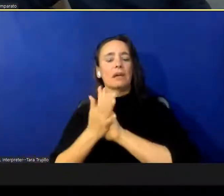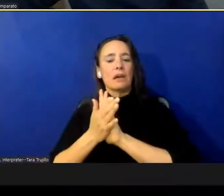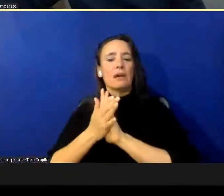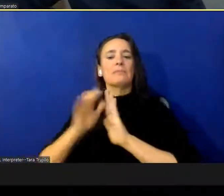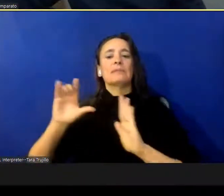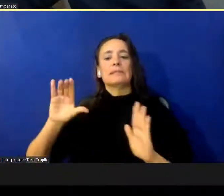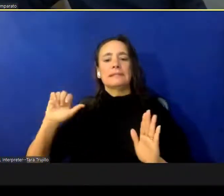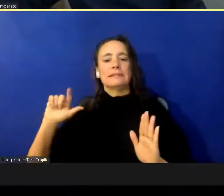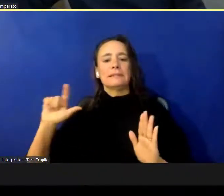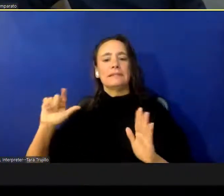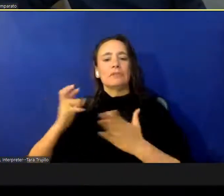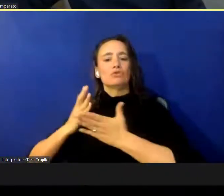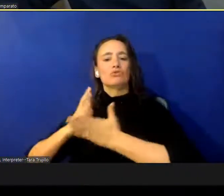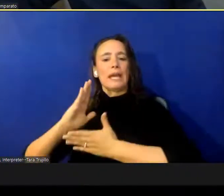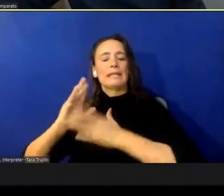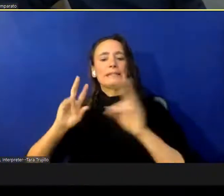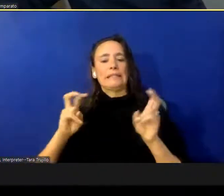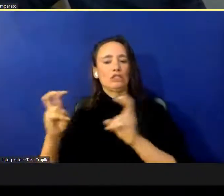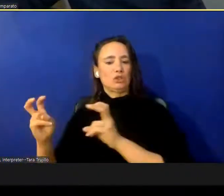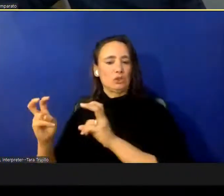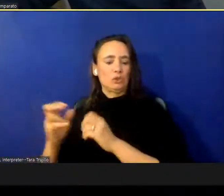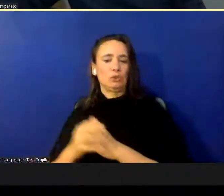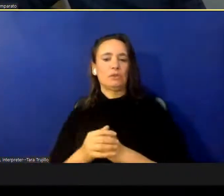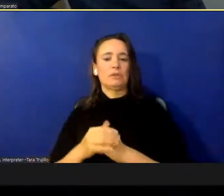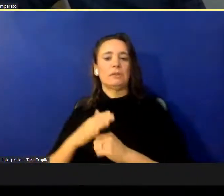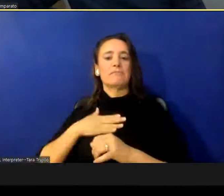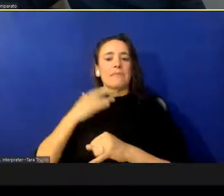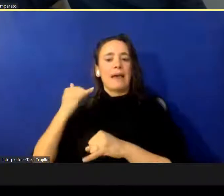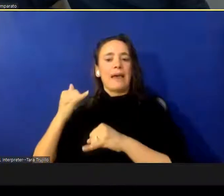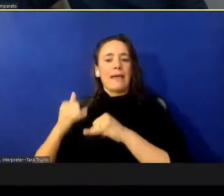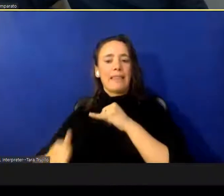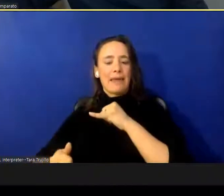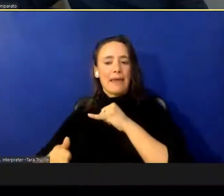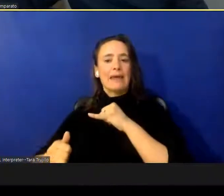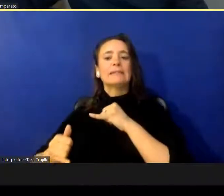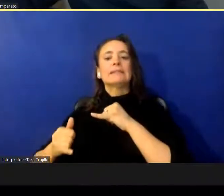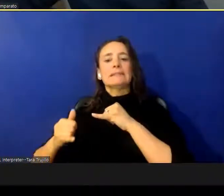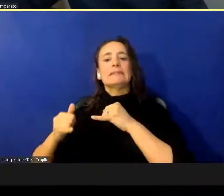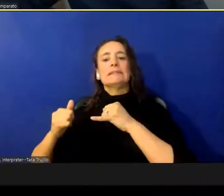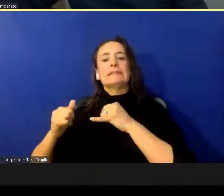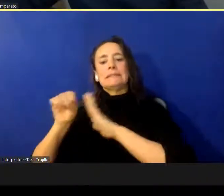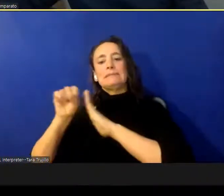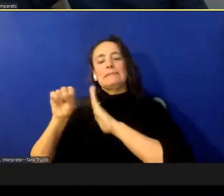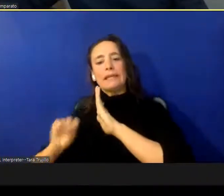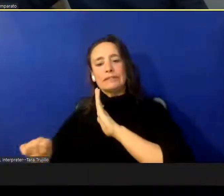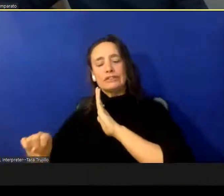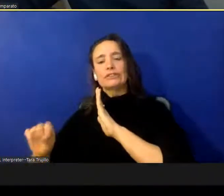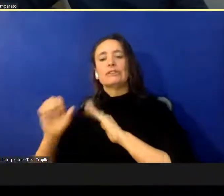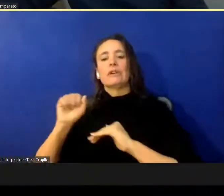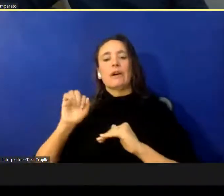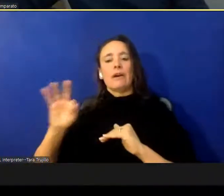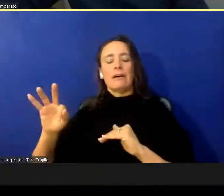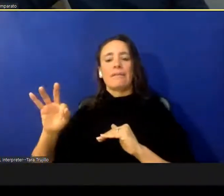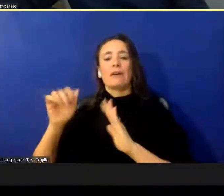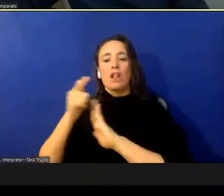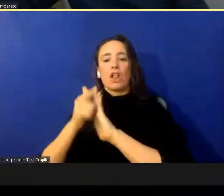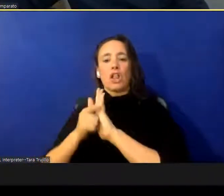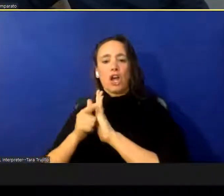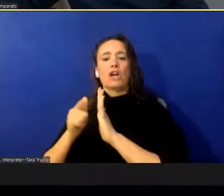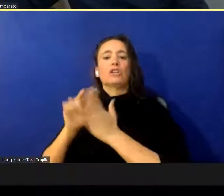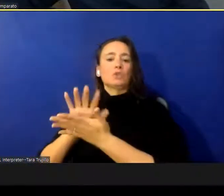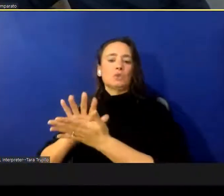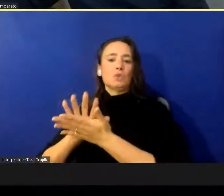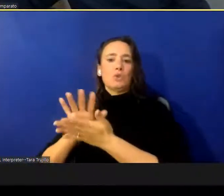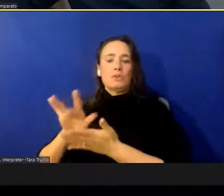last semester of law school, I had my first serious episode of depression, ended up getting diagnosed with bipolar disorder, and I've been out